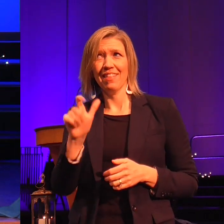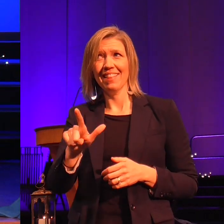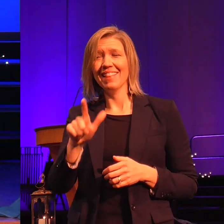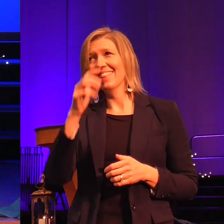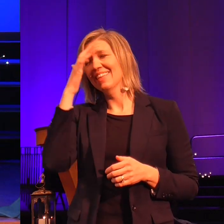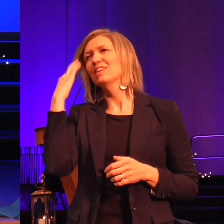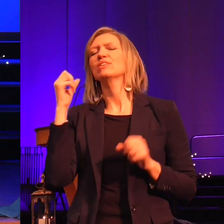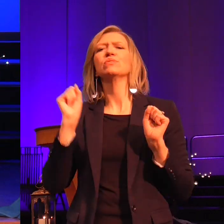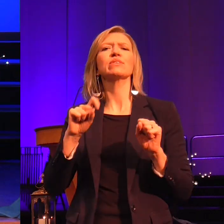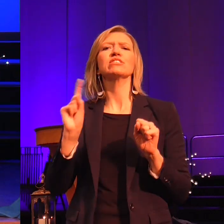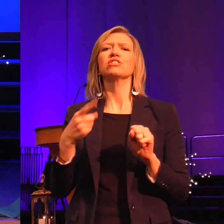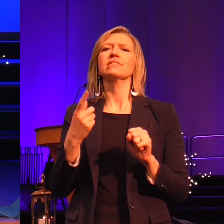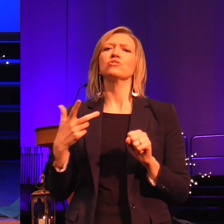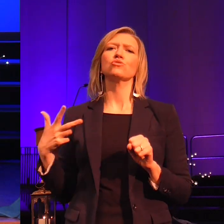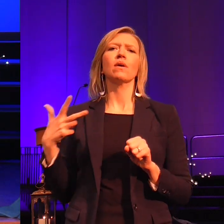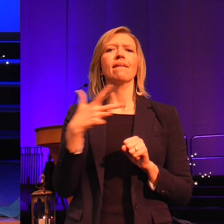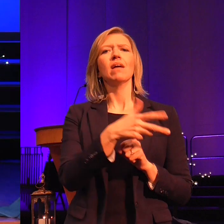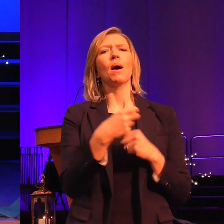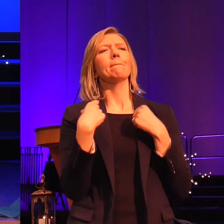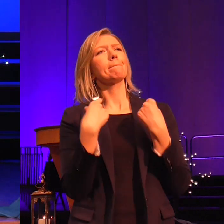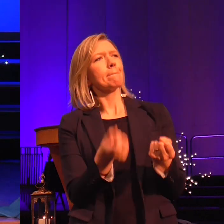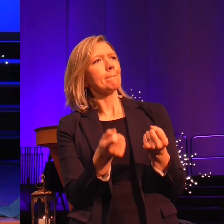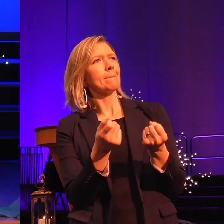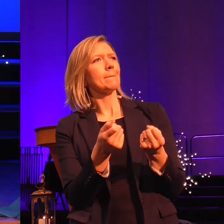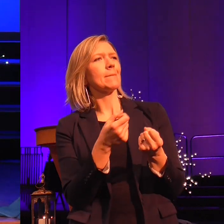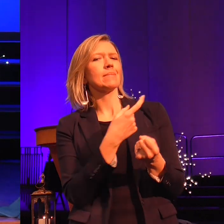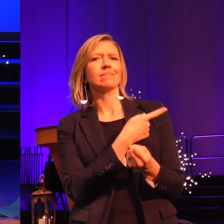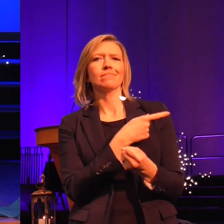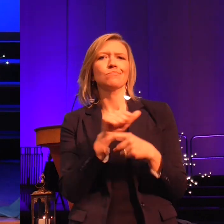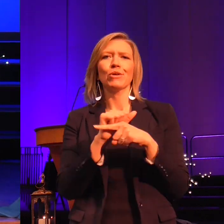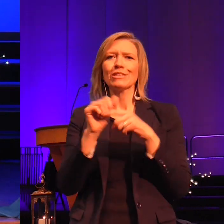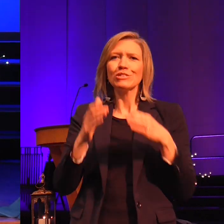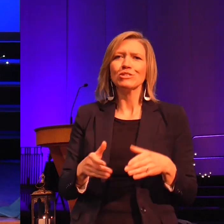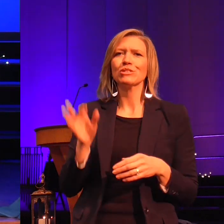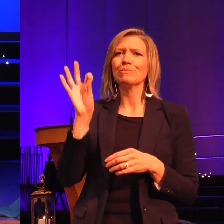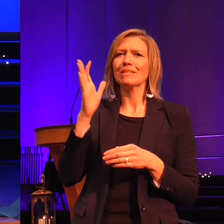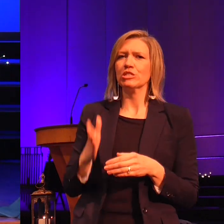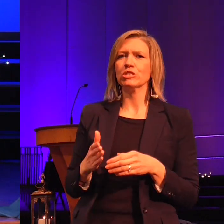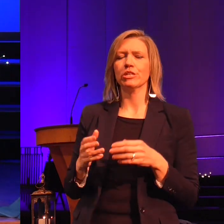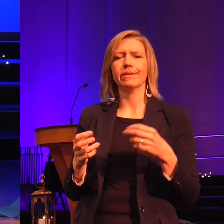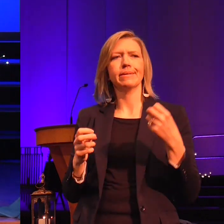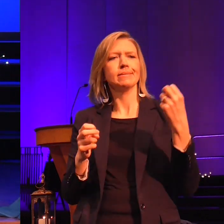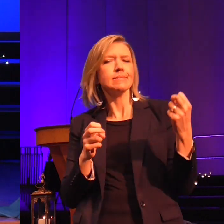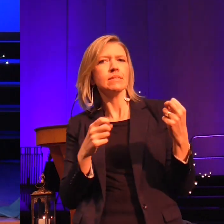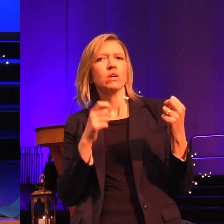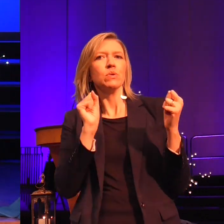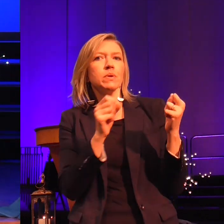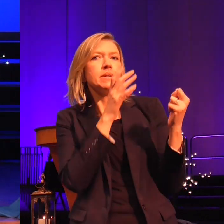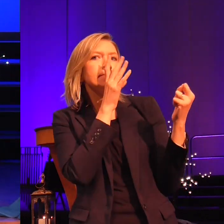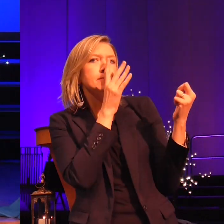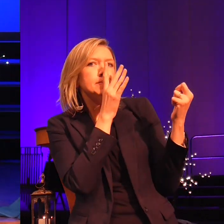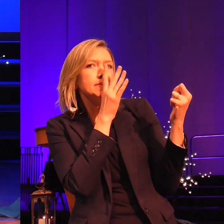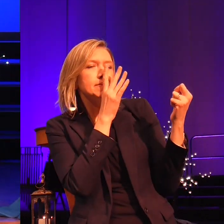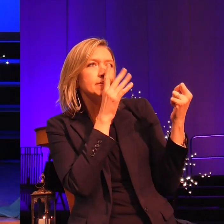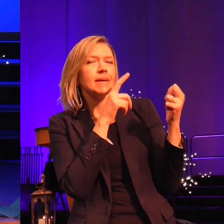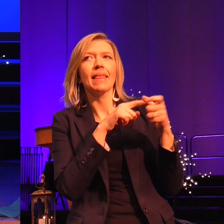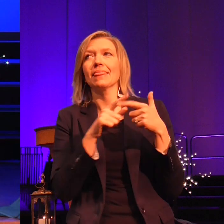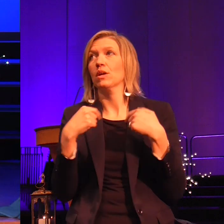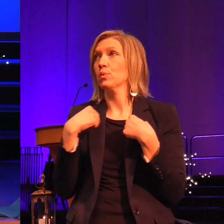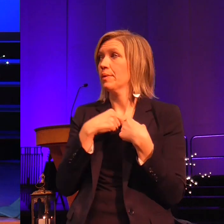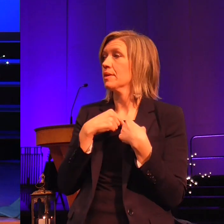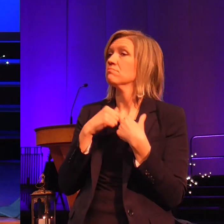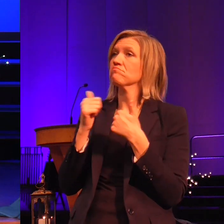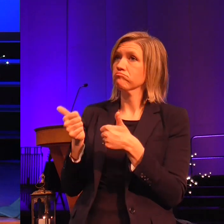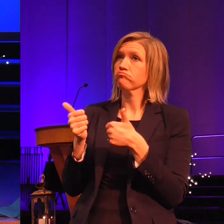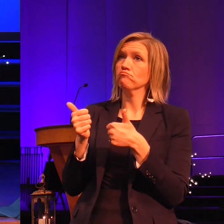Where you could just drive up and there'd like be a practitioner or a minister behind a little panel, and you could go, and we'd go,